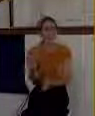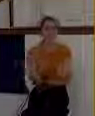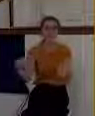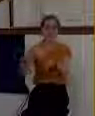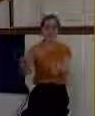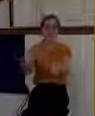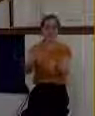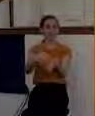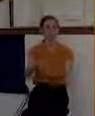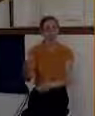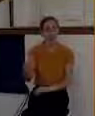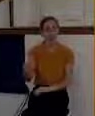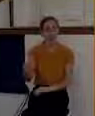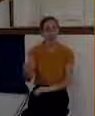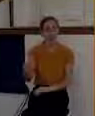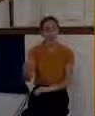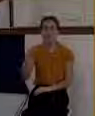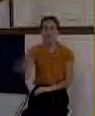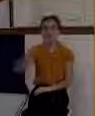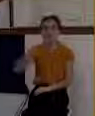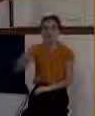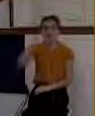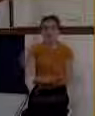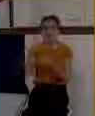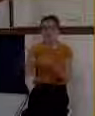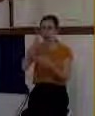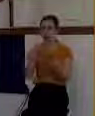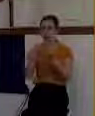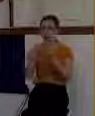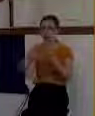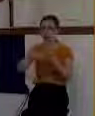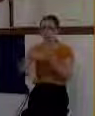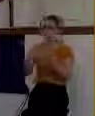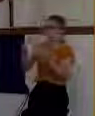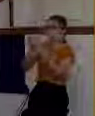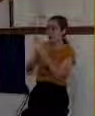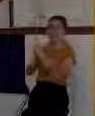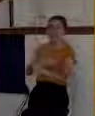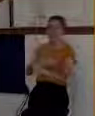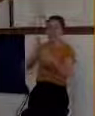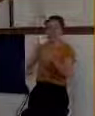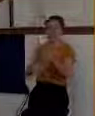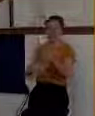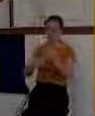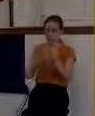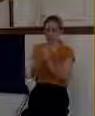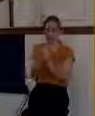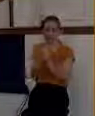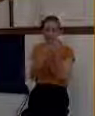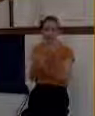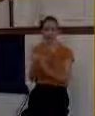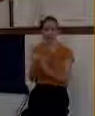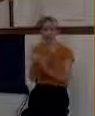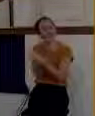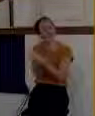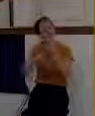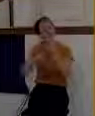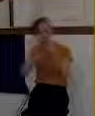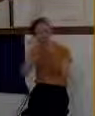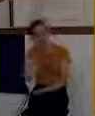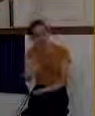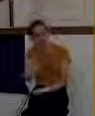know what we're going to be asked? Bury me with him. Bury me with him. In fact, that's what salvation is. What does the Bible say? When we